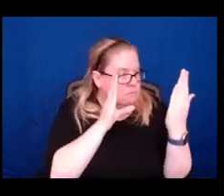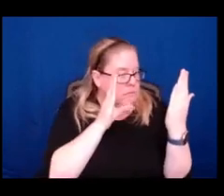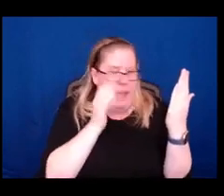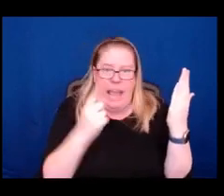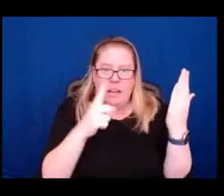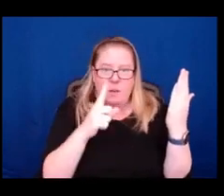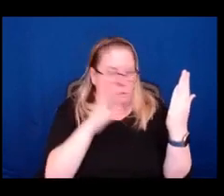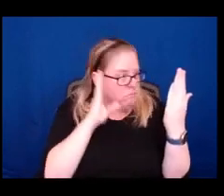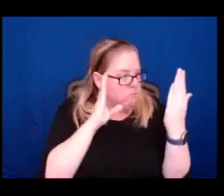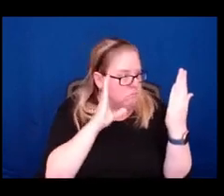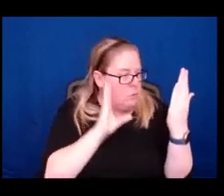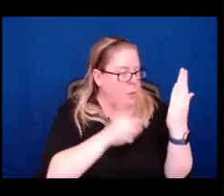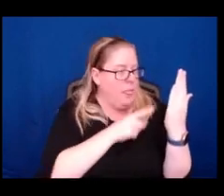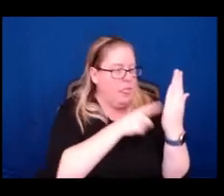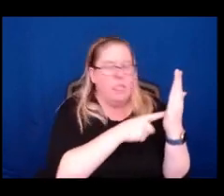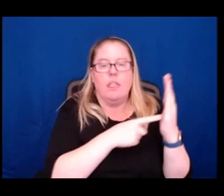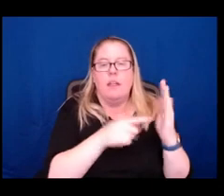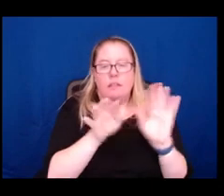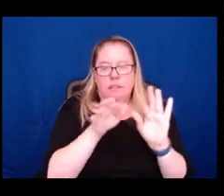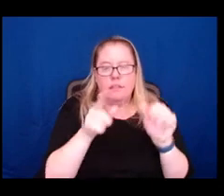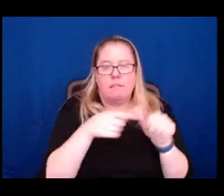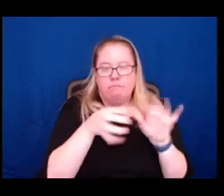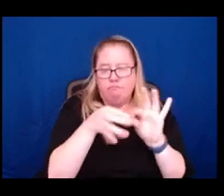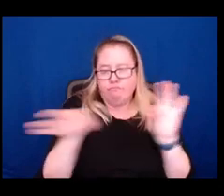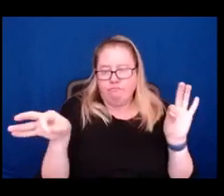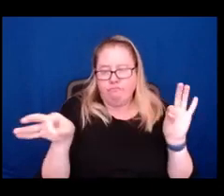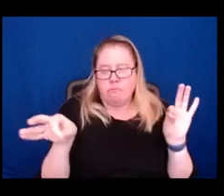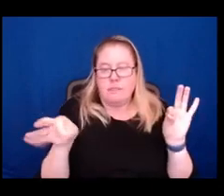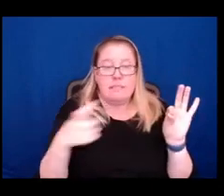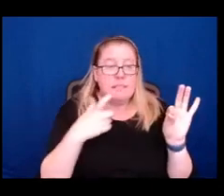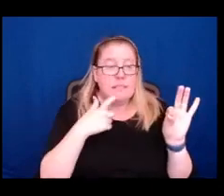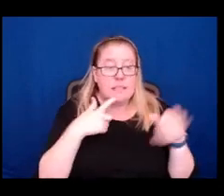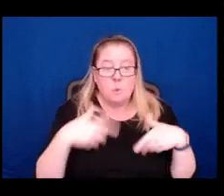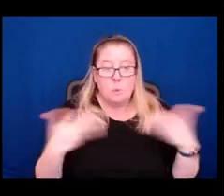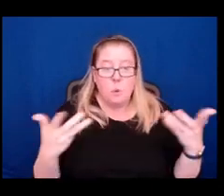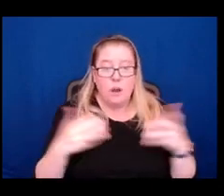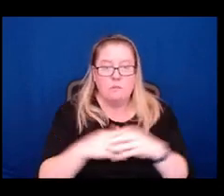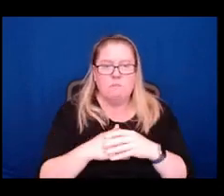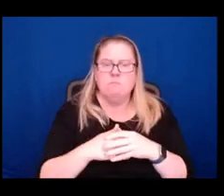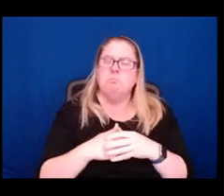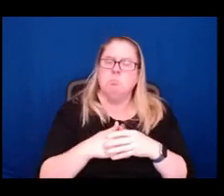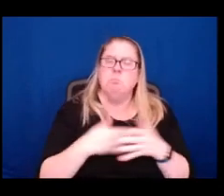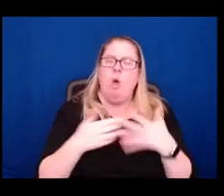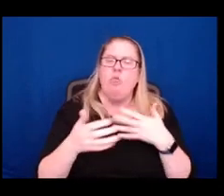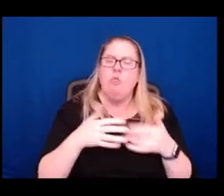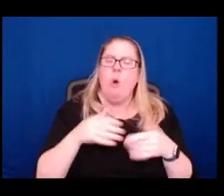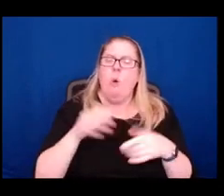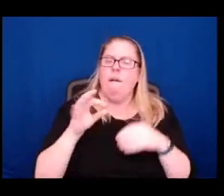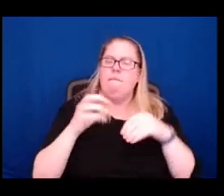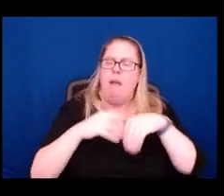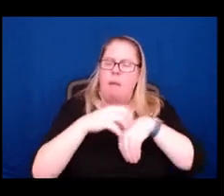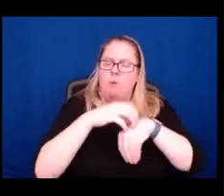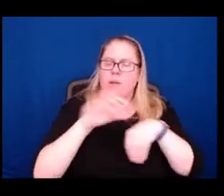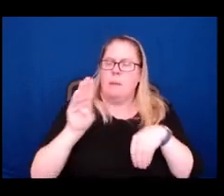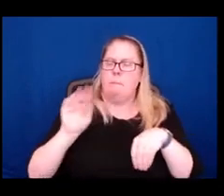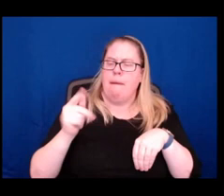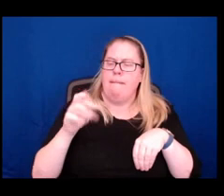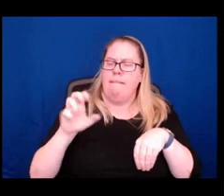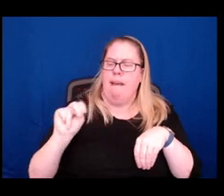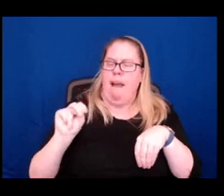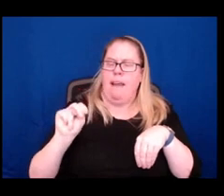It would make anyone pay attention. And I just want to share it with everybody here. Her first line of the article says, "Although fibroids are benign